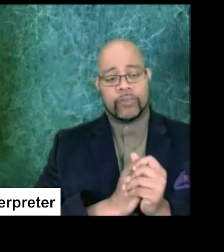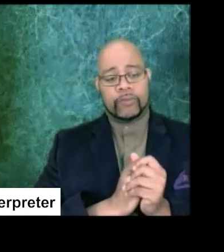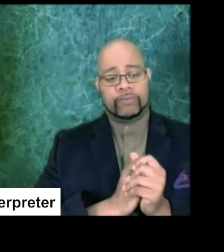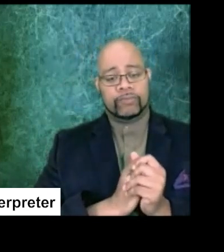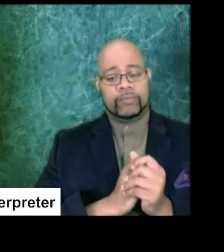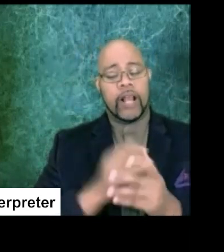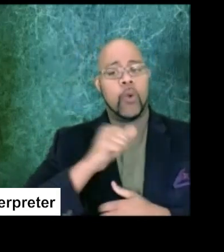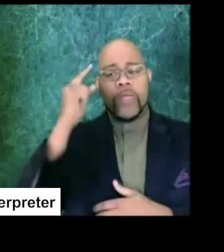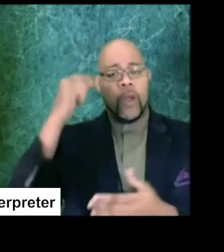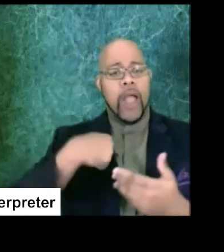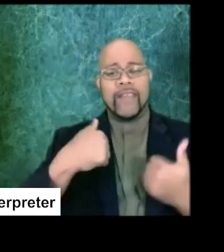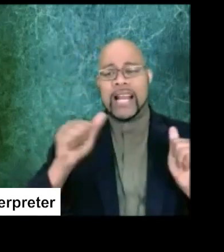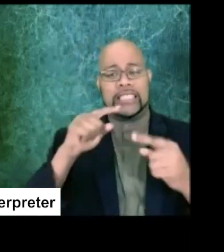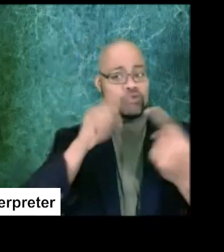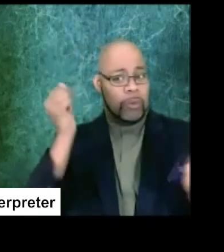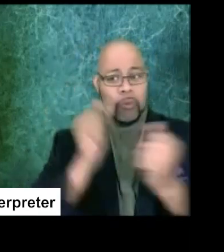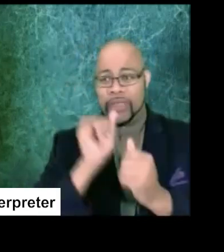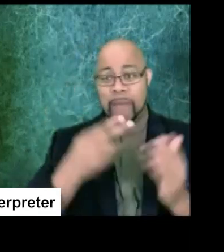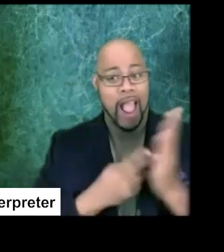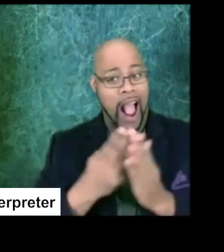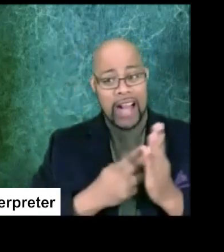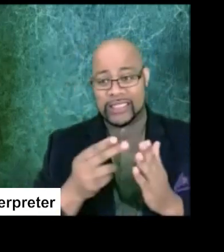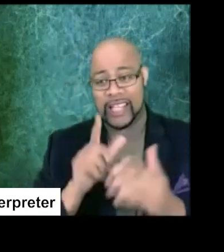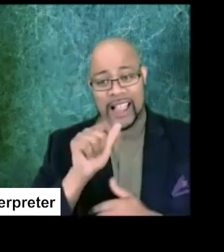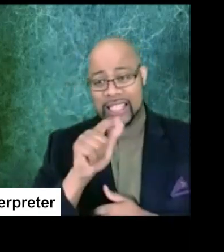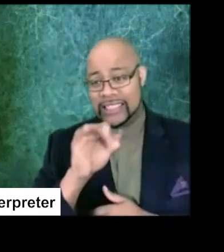I don't think we have any disagreement there, to be honest, Lateef.